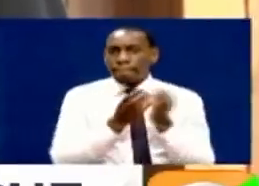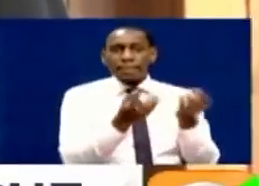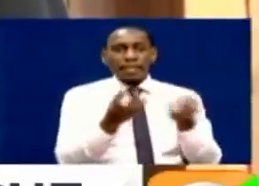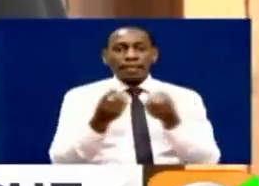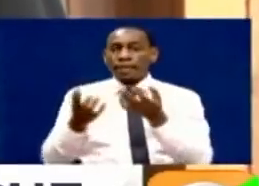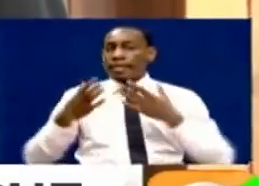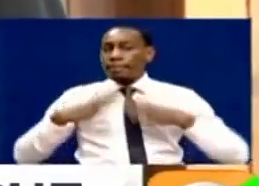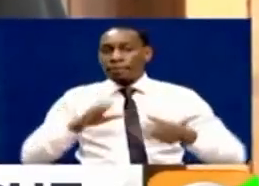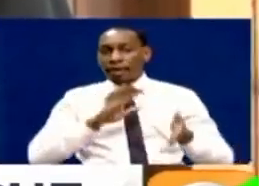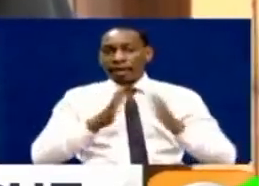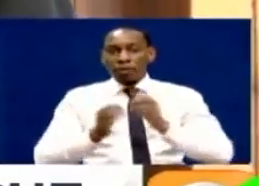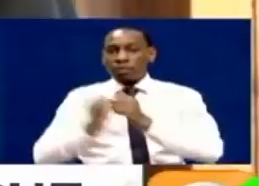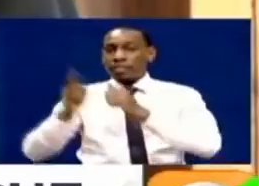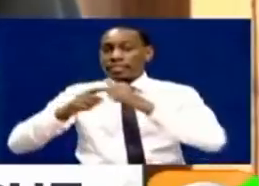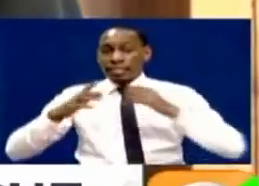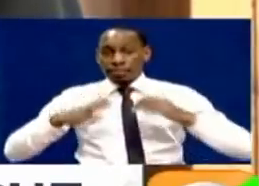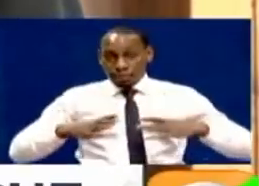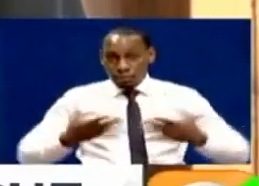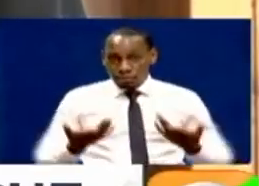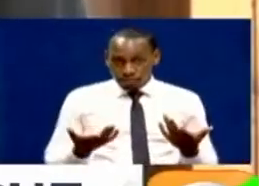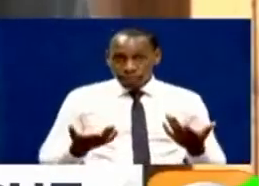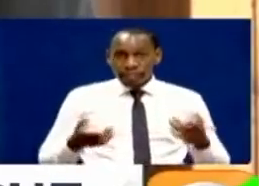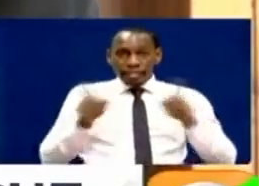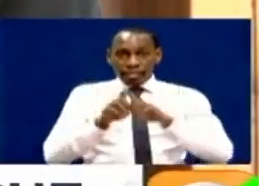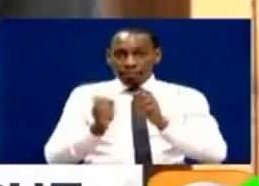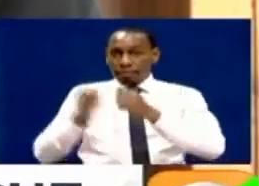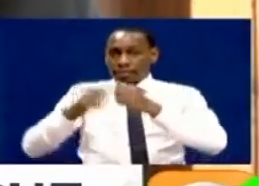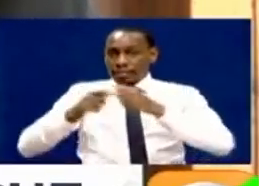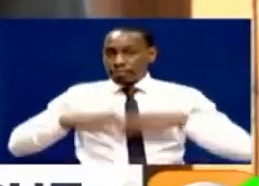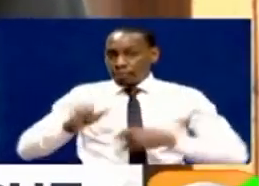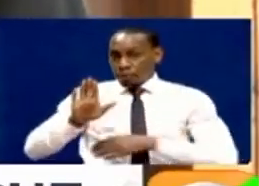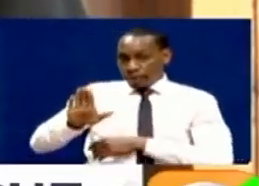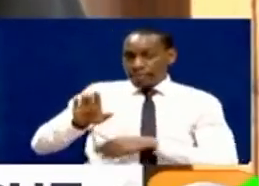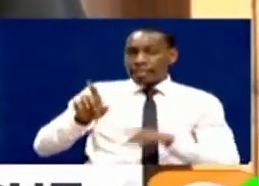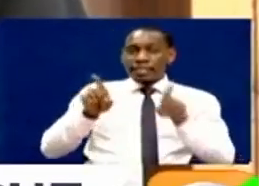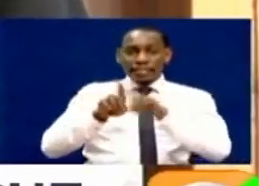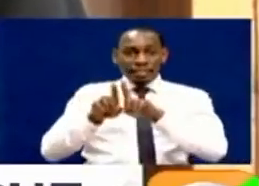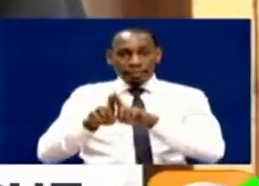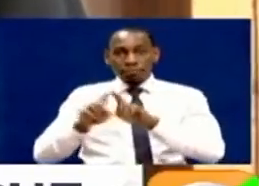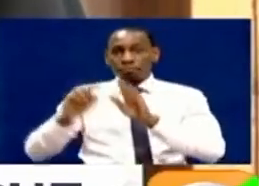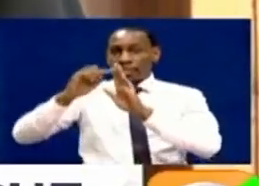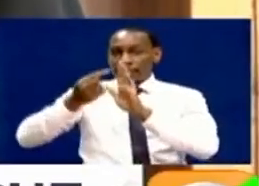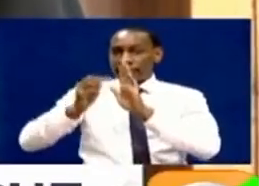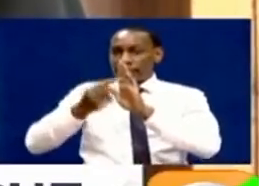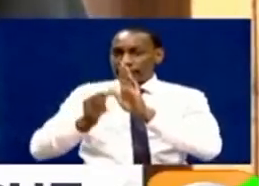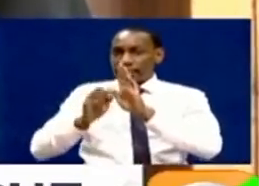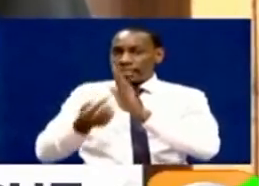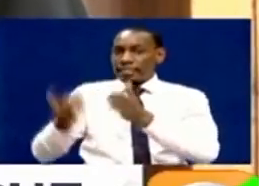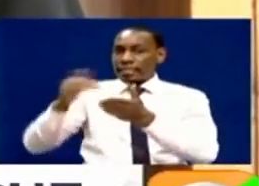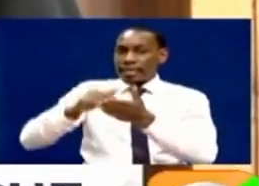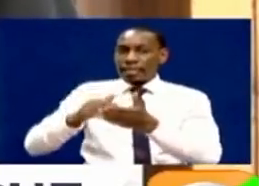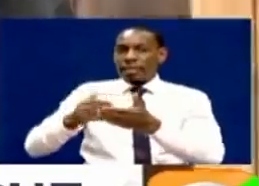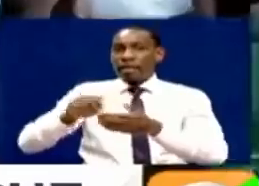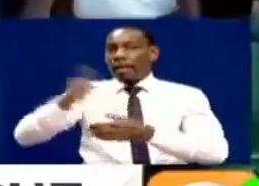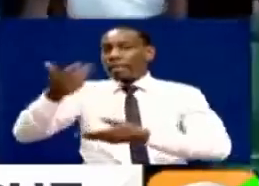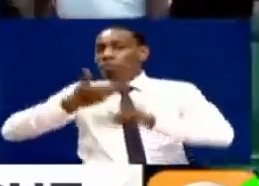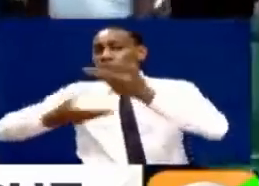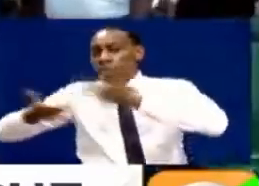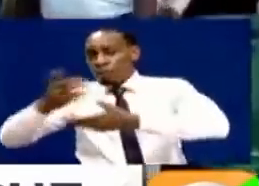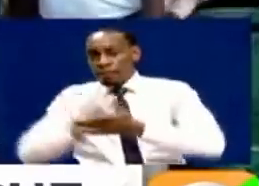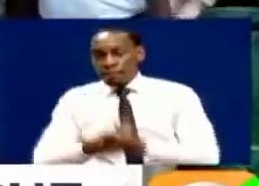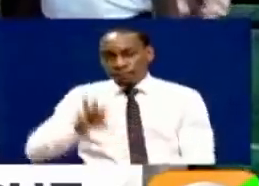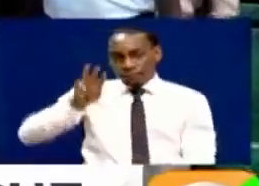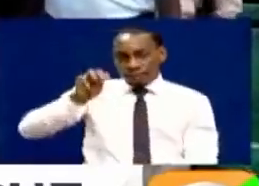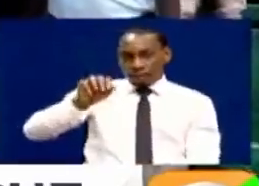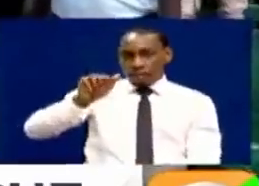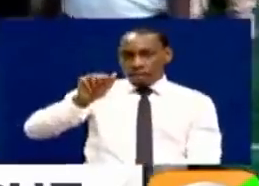people, about 16 people. And those 16 people, we also enlisting their contacts. In